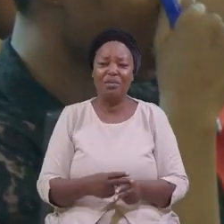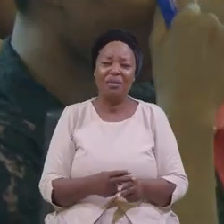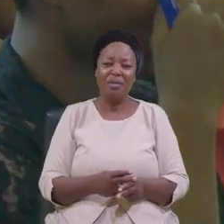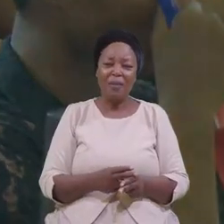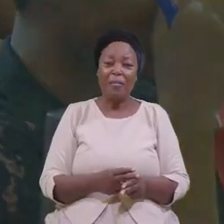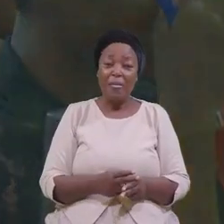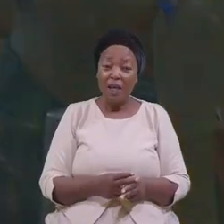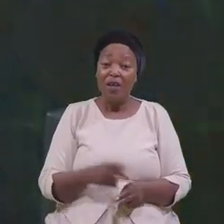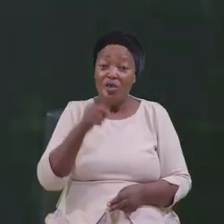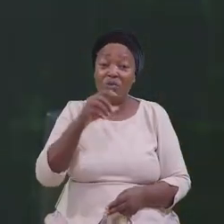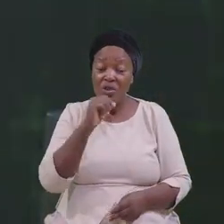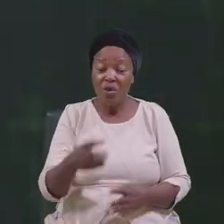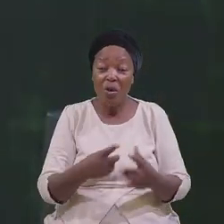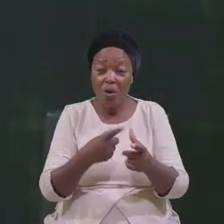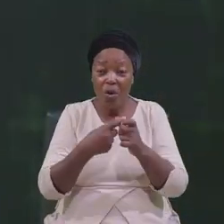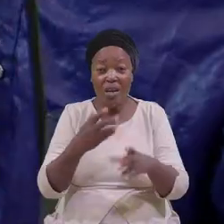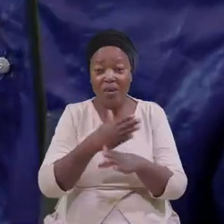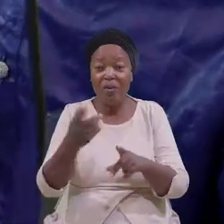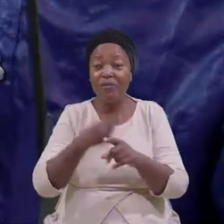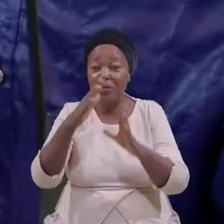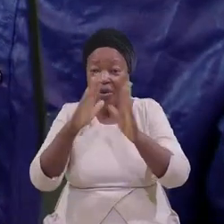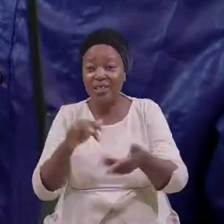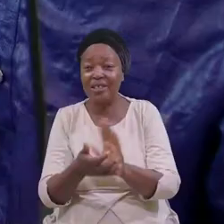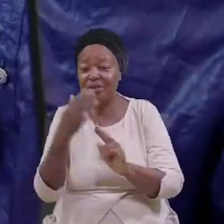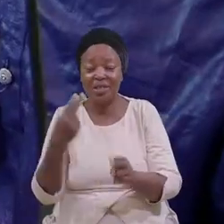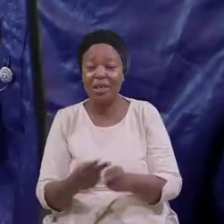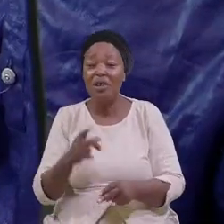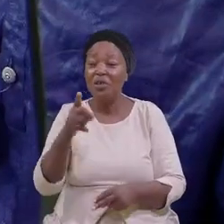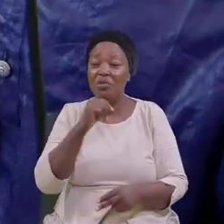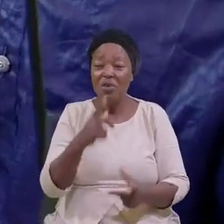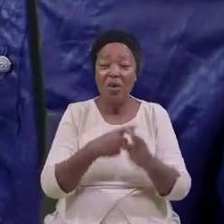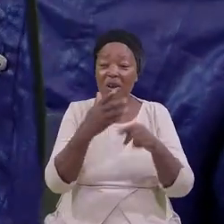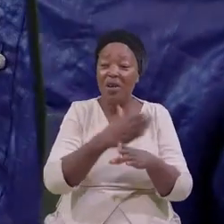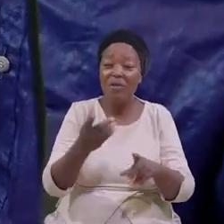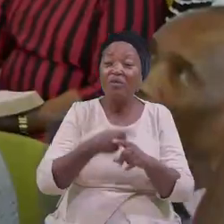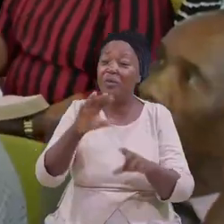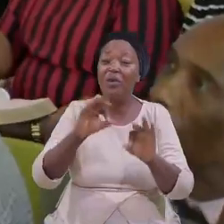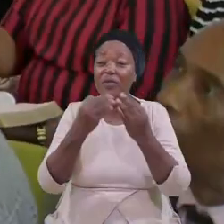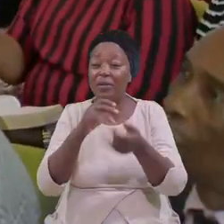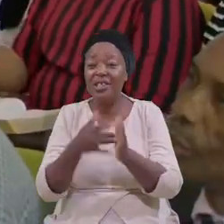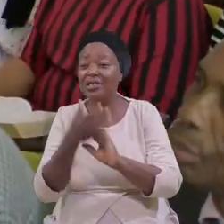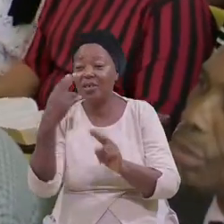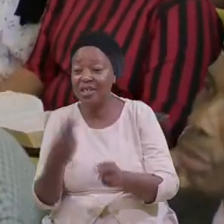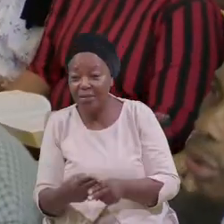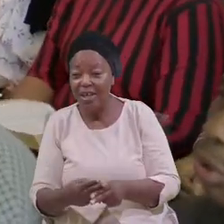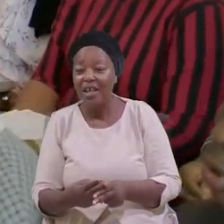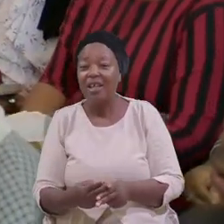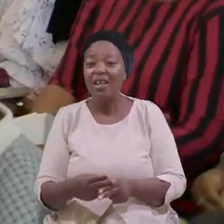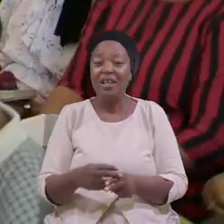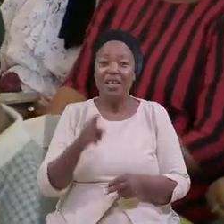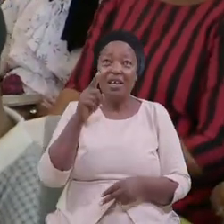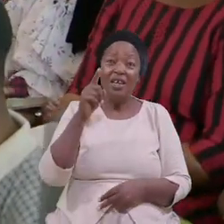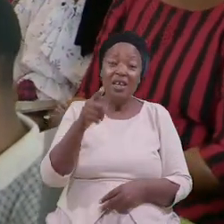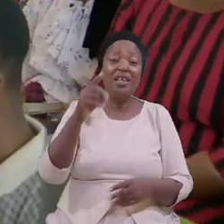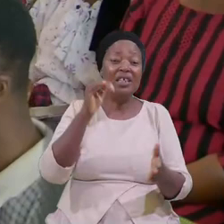You will not run away from your house. You will not run away from your family. He that